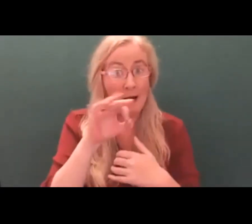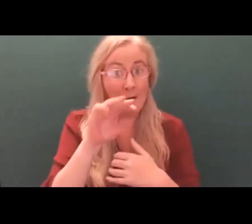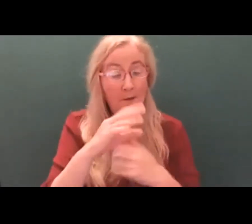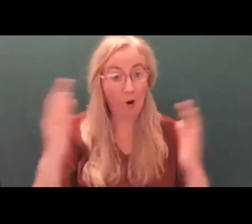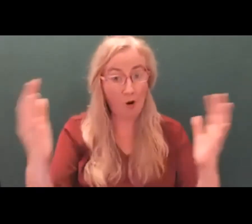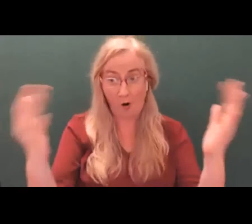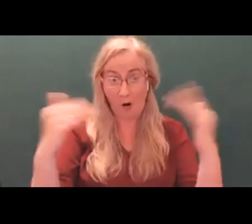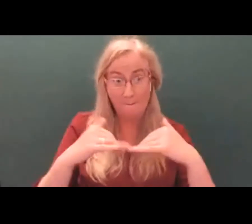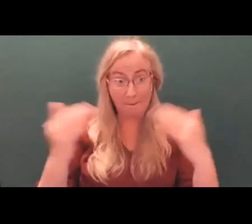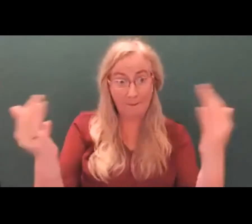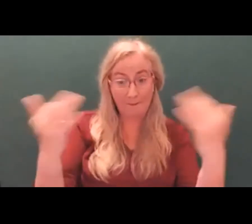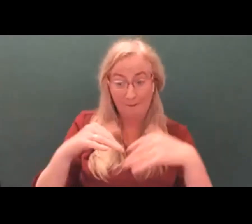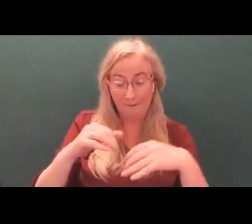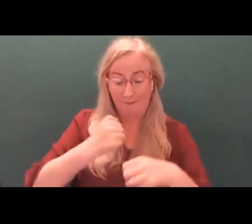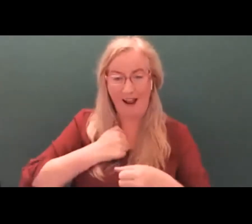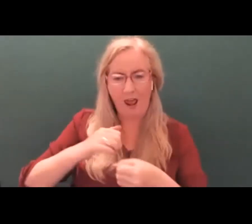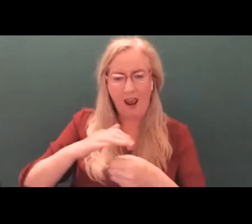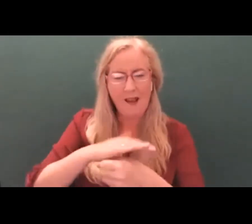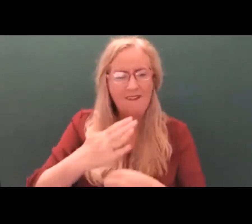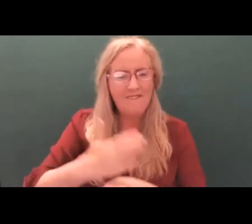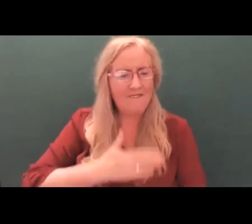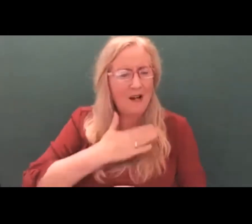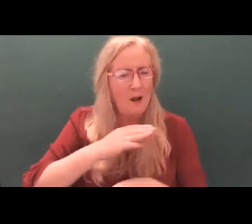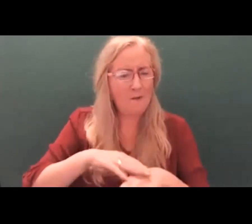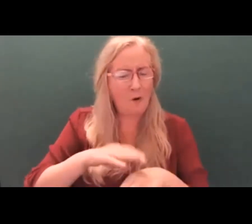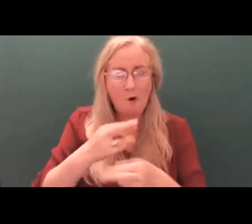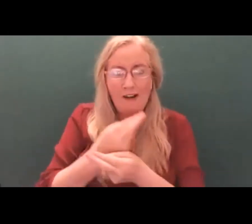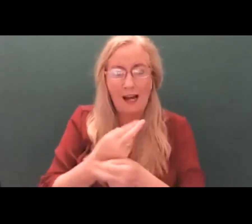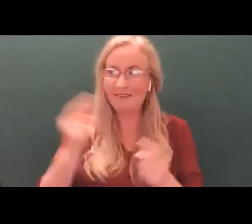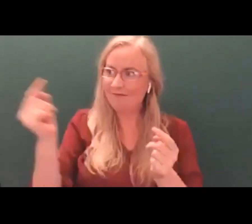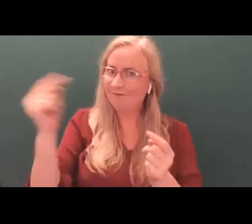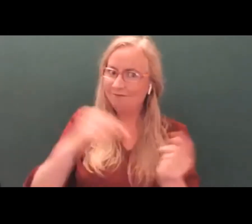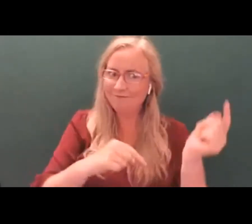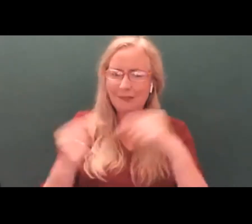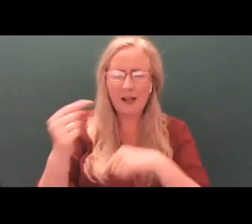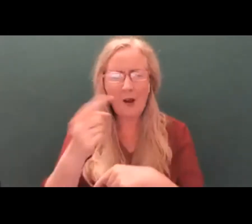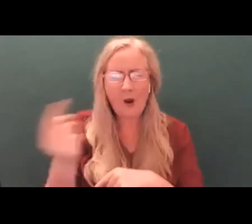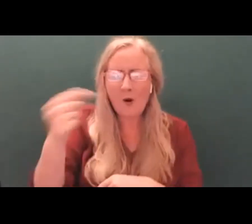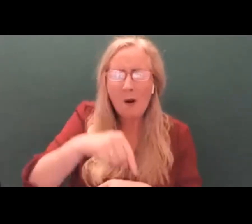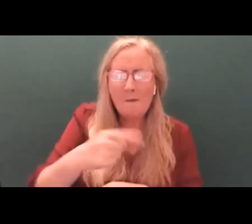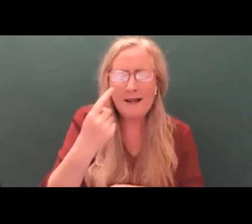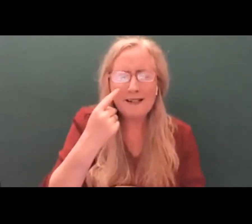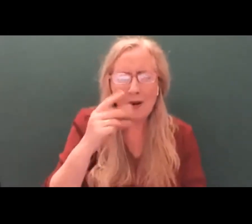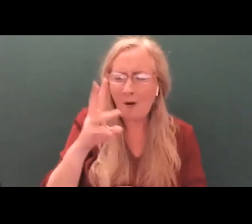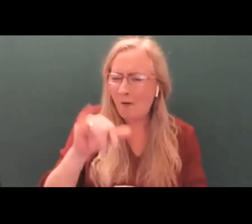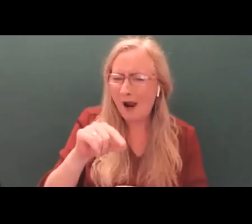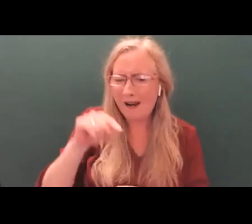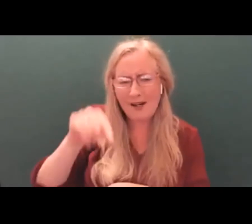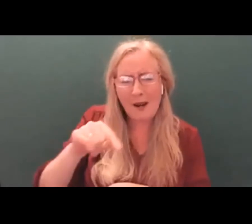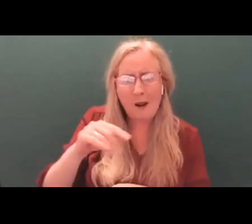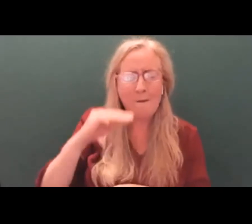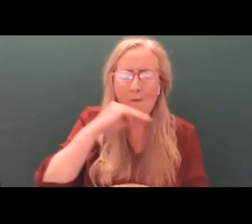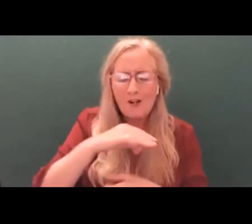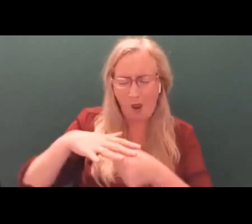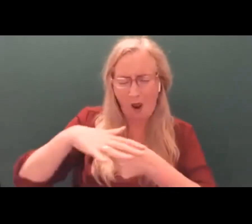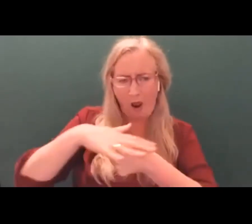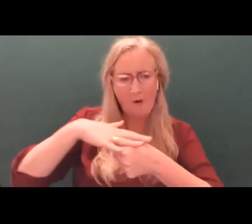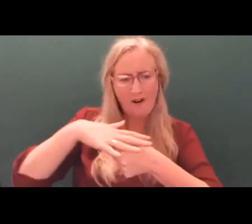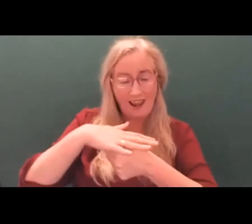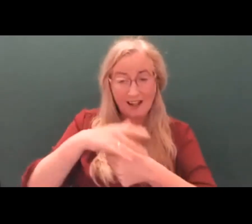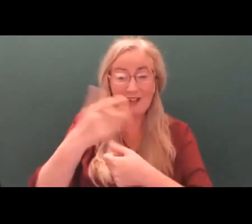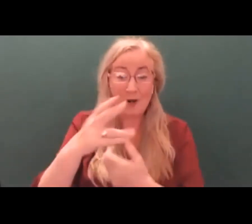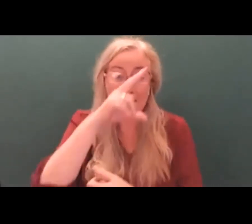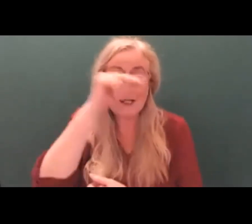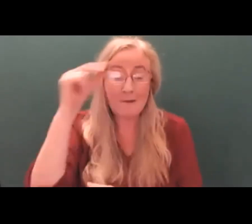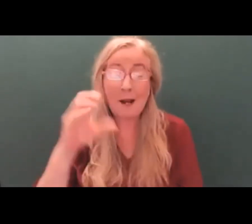know, when people feel more relaxed about traveling, to go and see what the important local thing is in your area. Like, for example, in Monaghan,